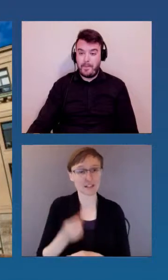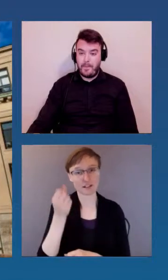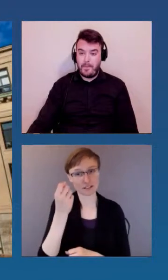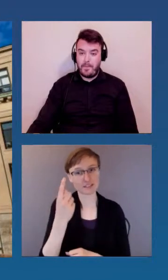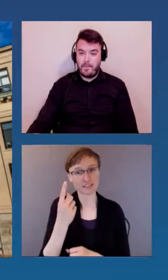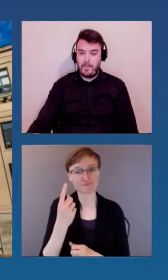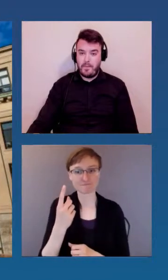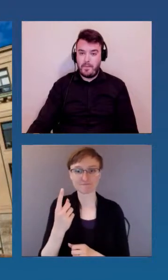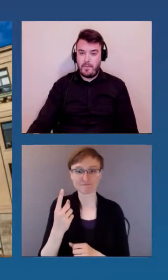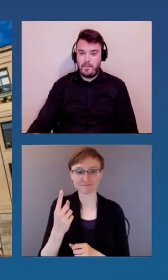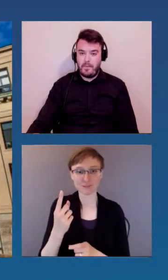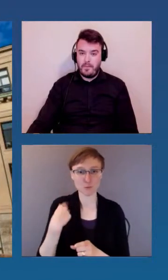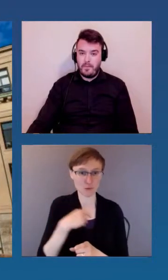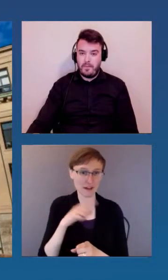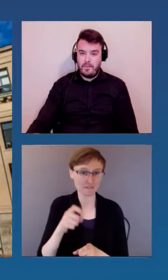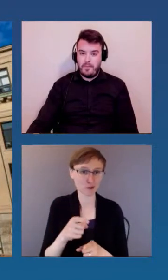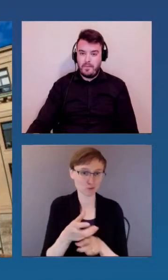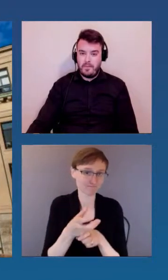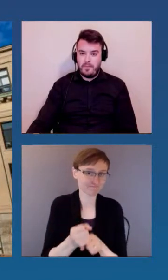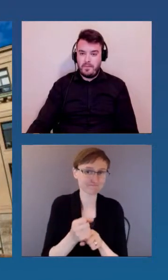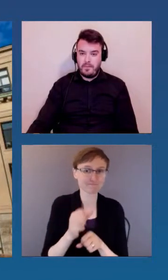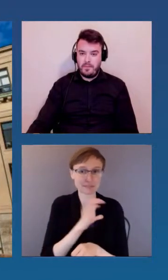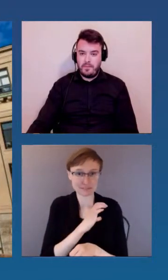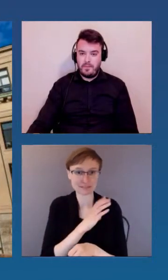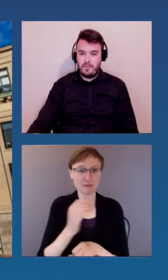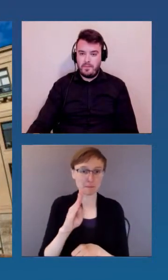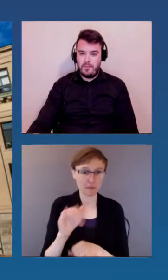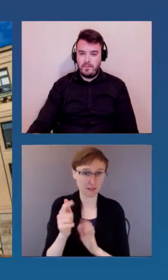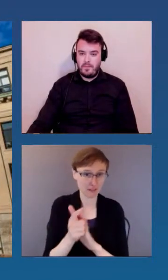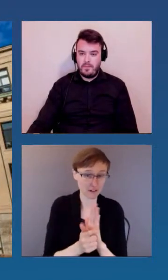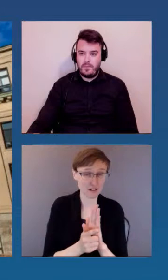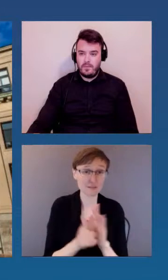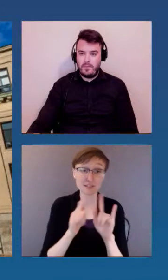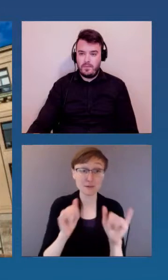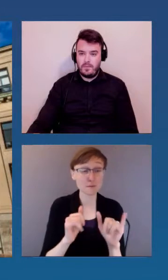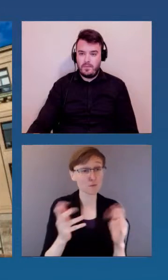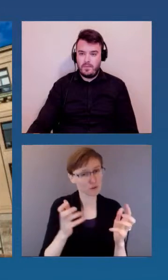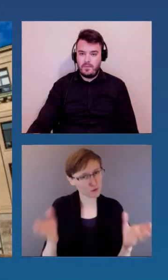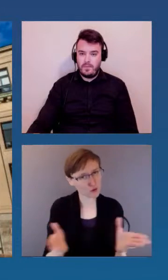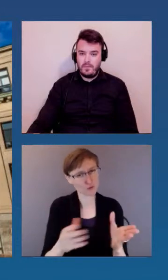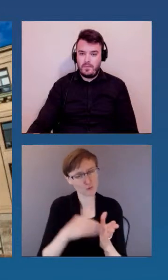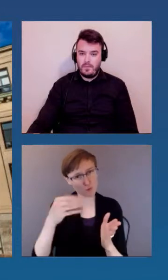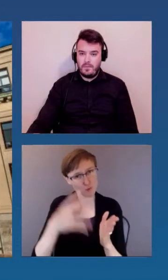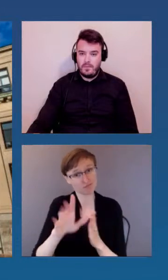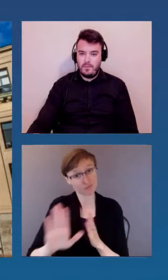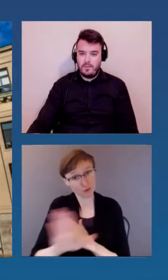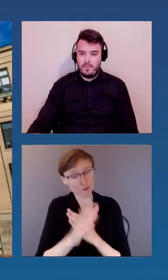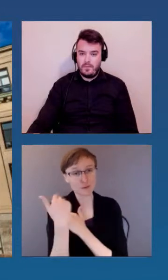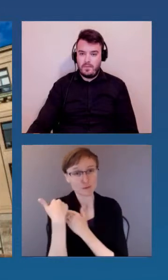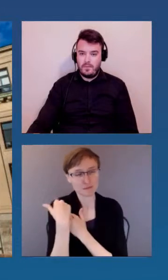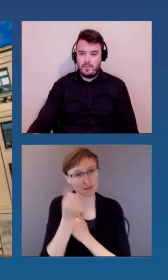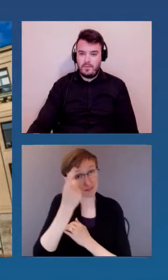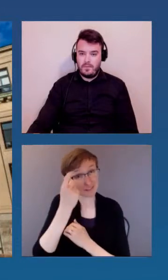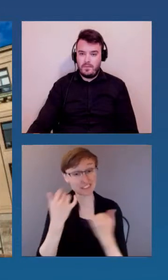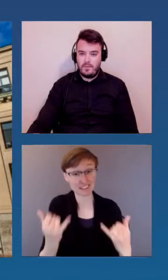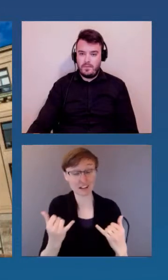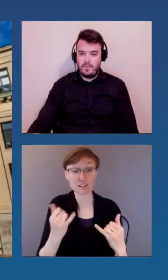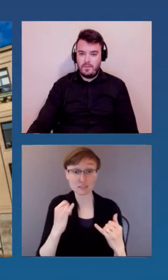Well, I mean, the call is a moral call, and we will be insistent on that. It is very important